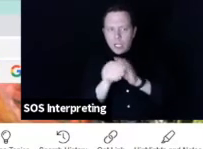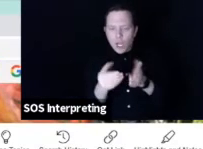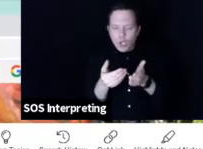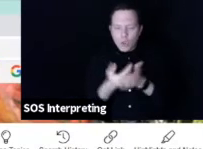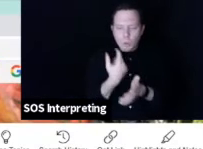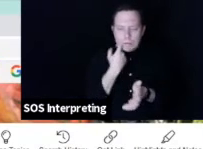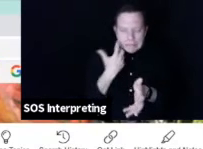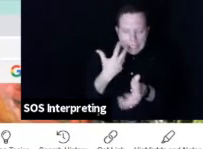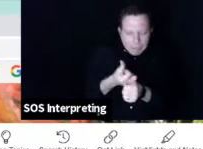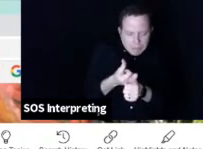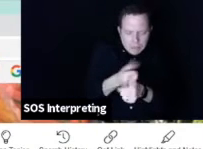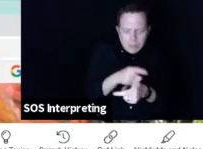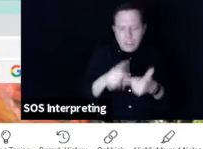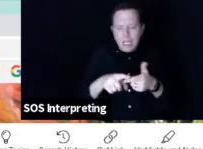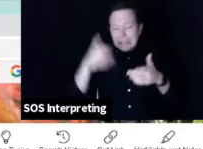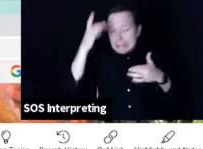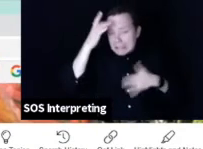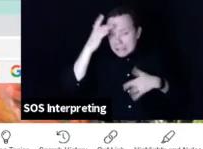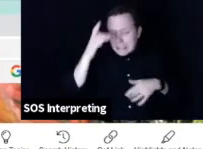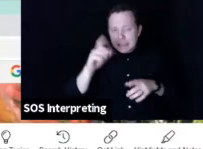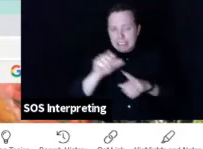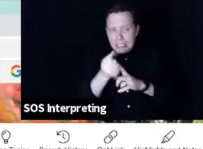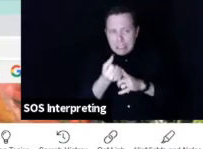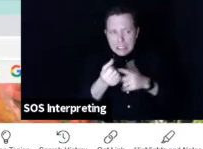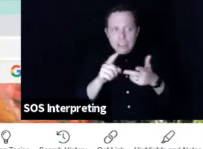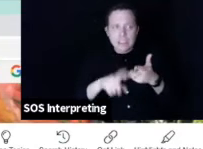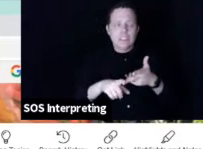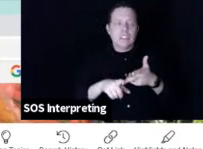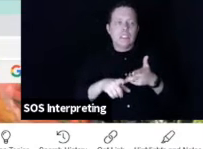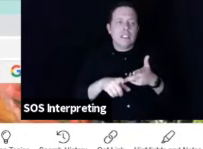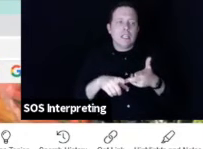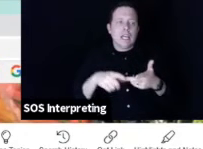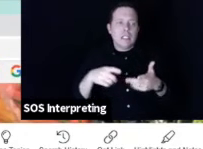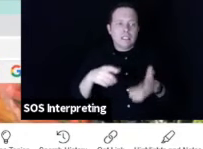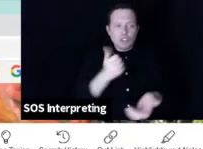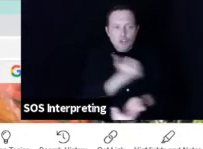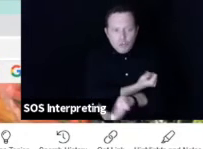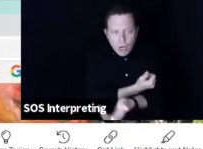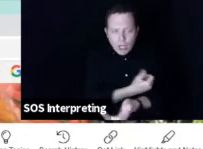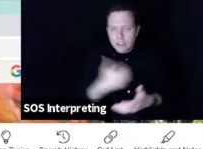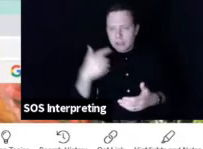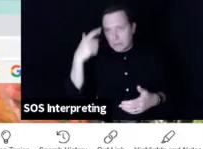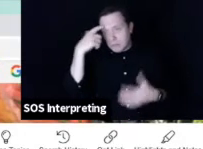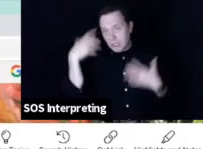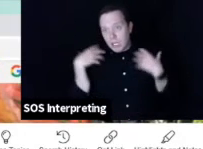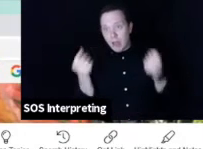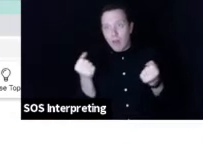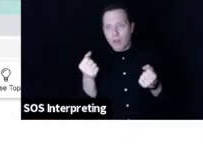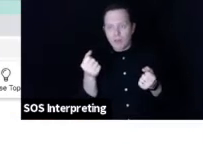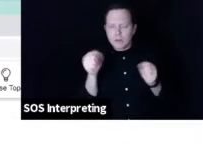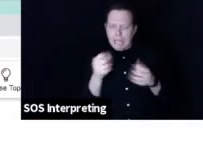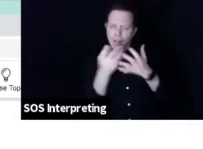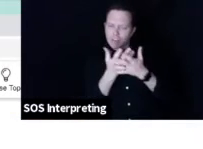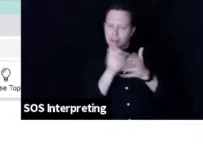updated, diseases and conditions, drugs, mental health, and narrow it down that way. Or if you know what you're looking